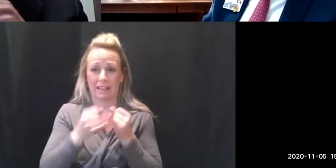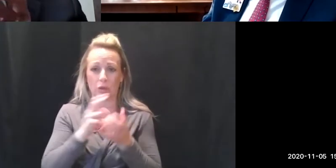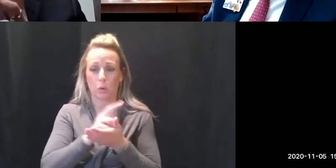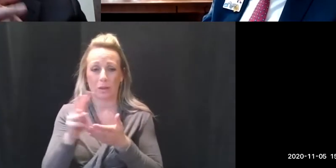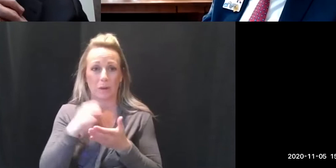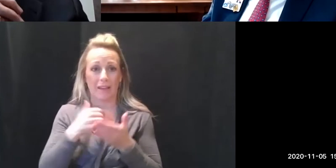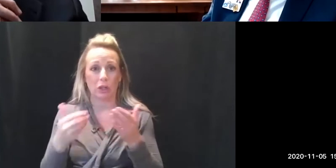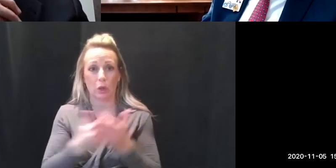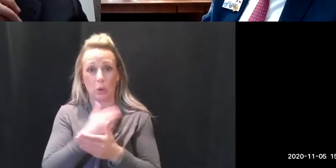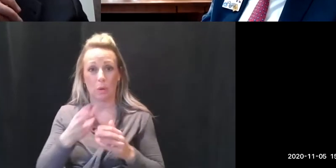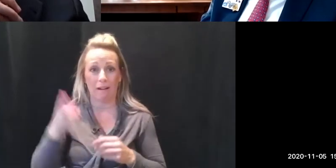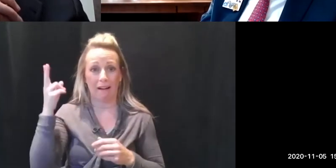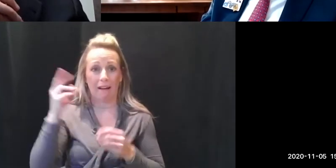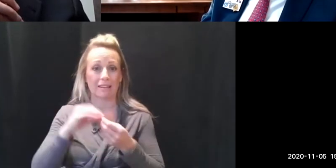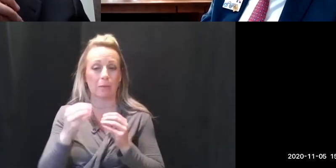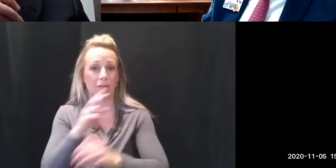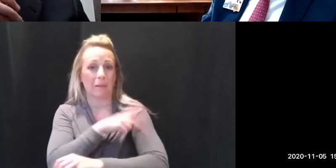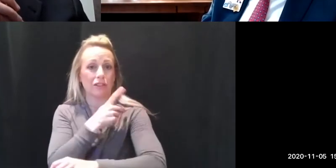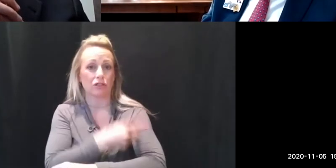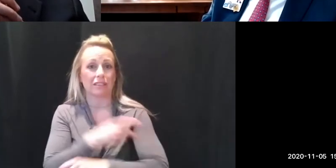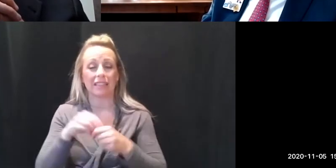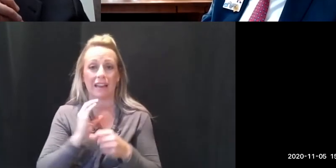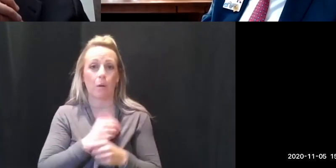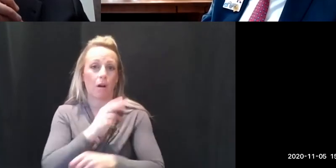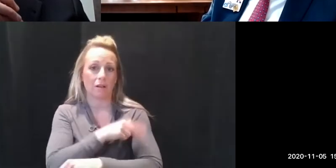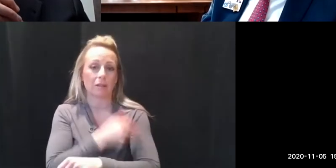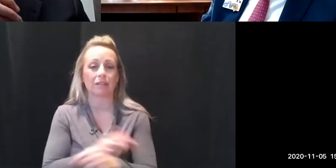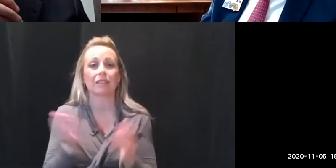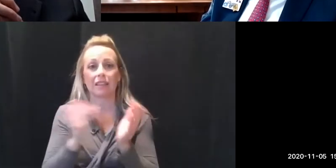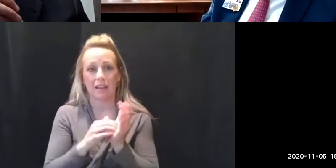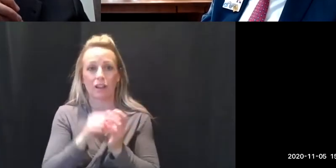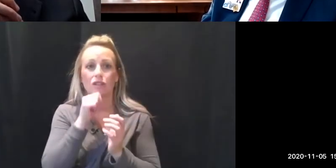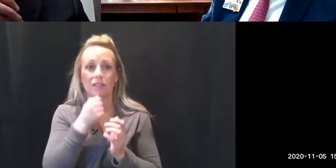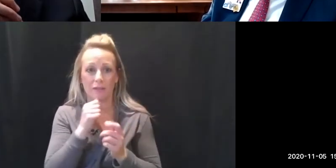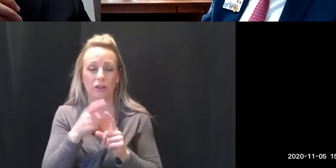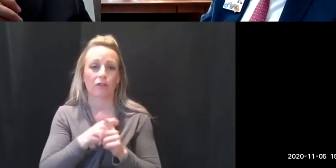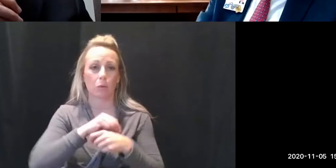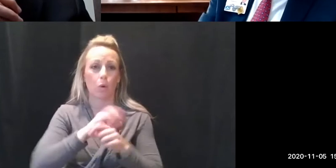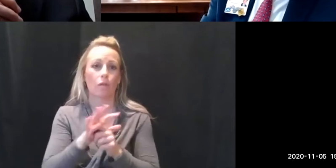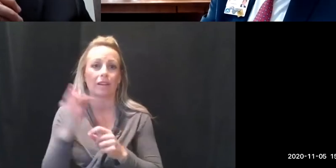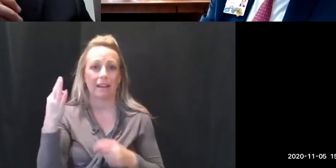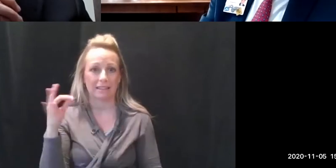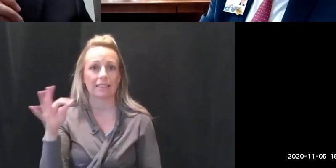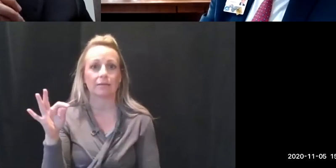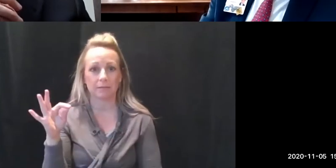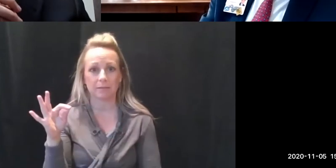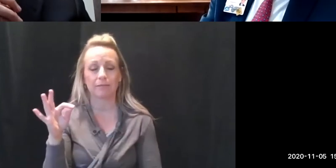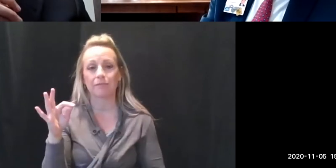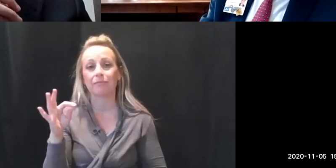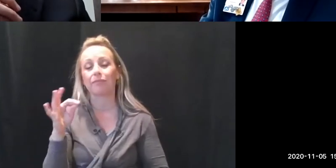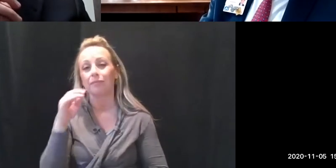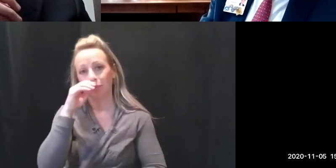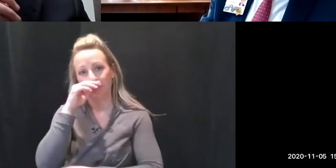high number of patients in our hospital that are suffering from COVID-19. Last week we